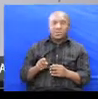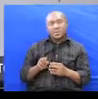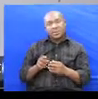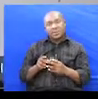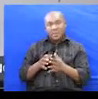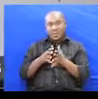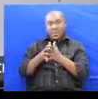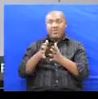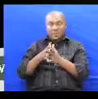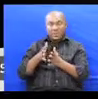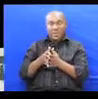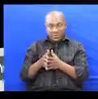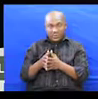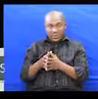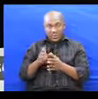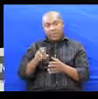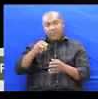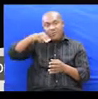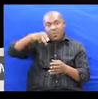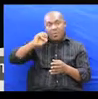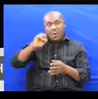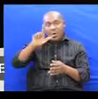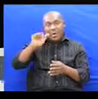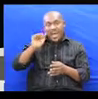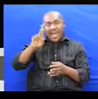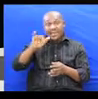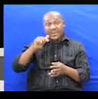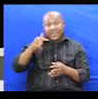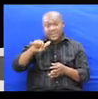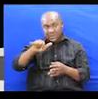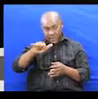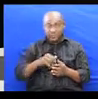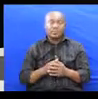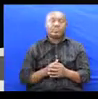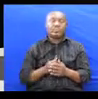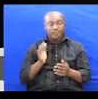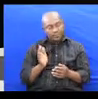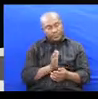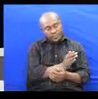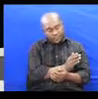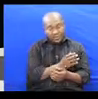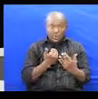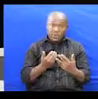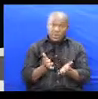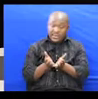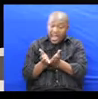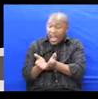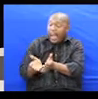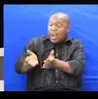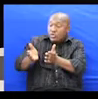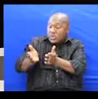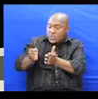of molarity or molar concentration. So since it is amount of a solute